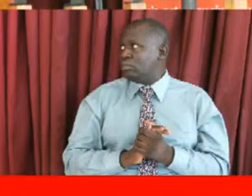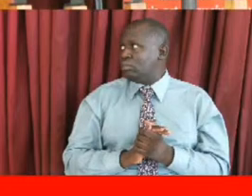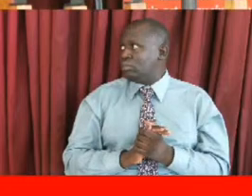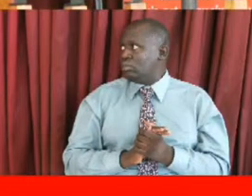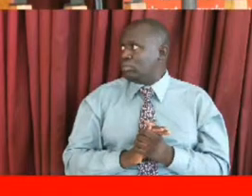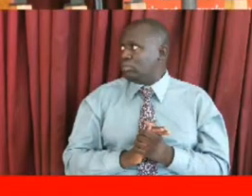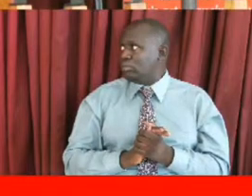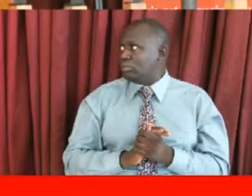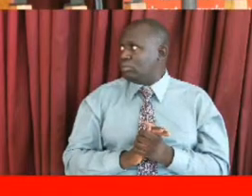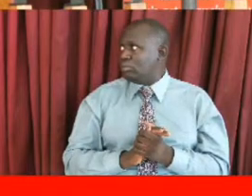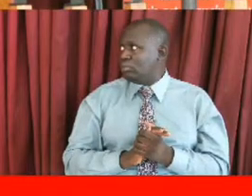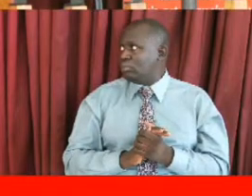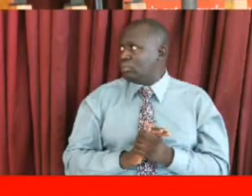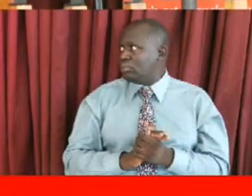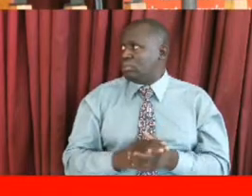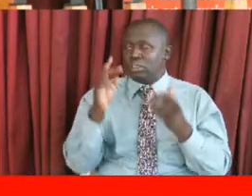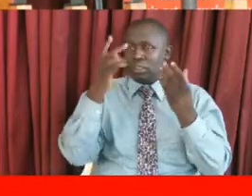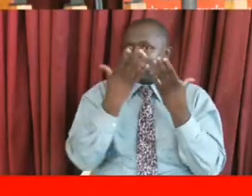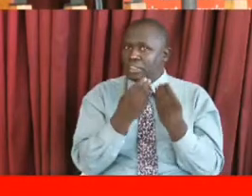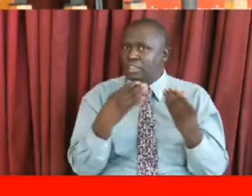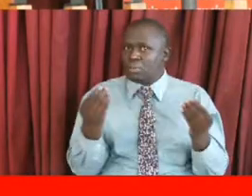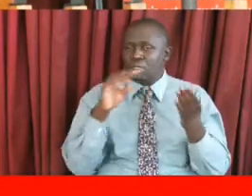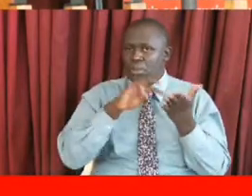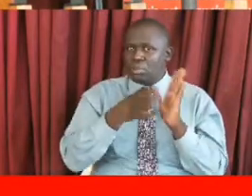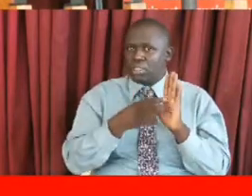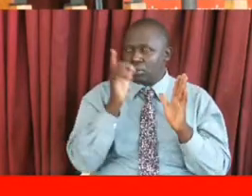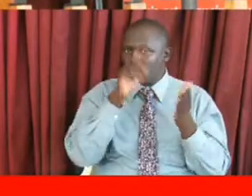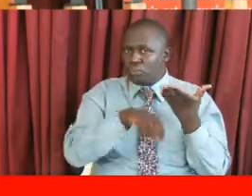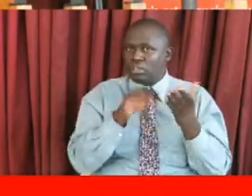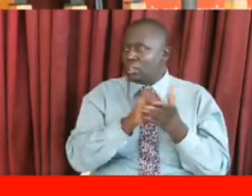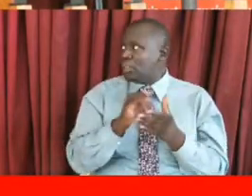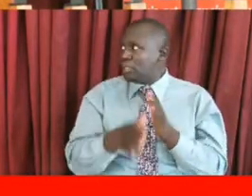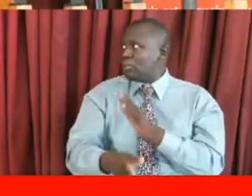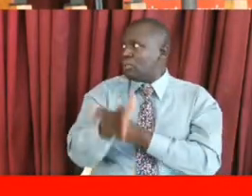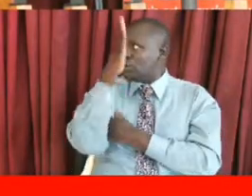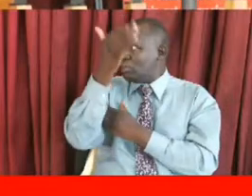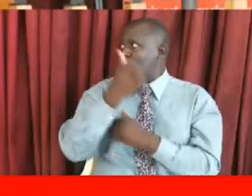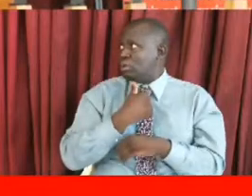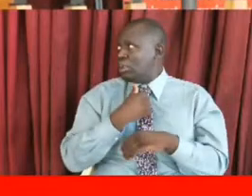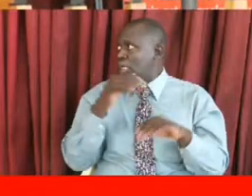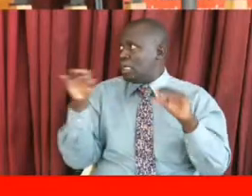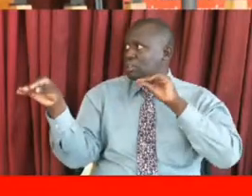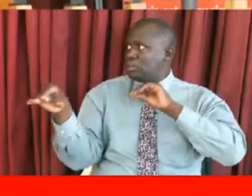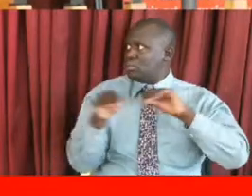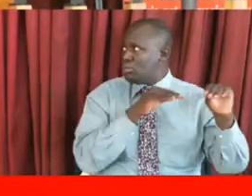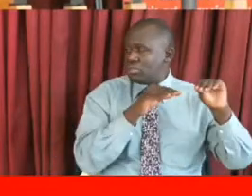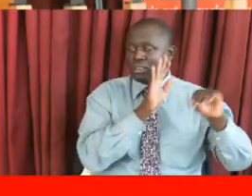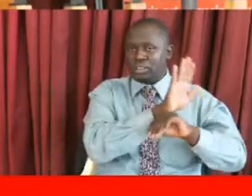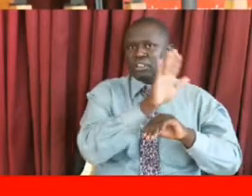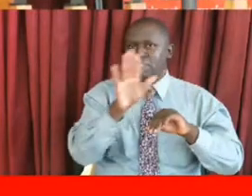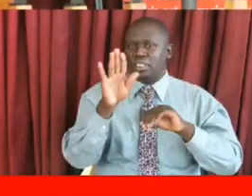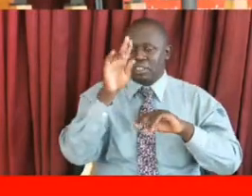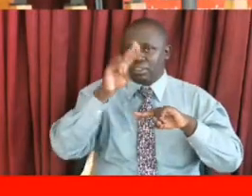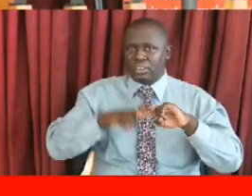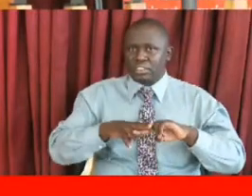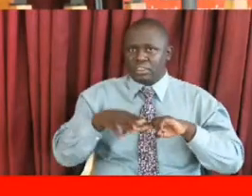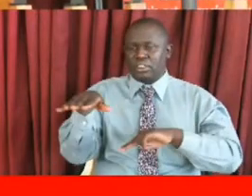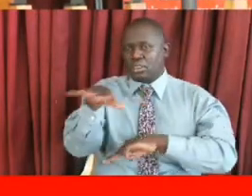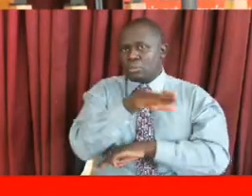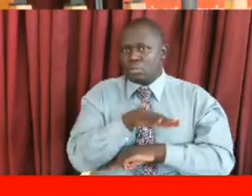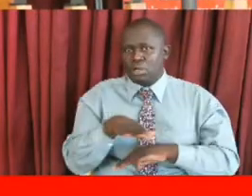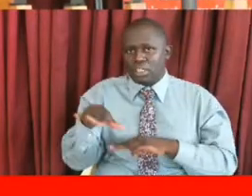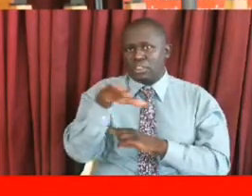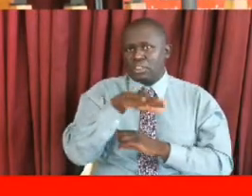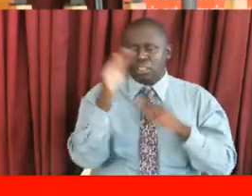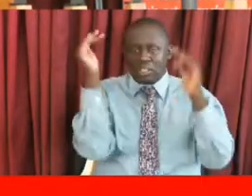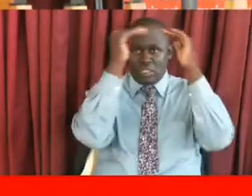walking it simply means God has moved his sitting place